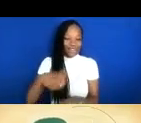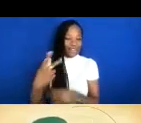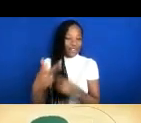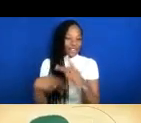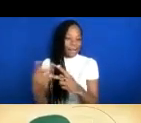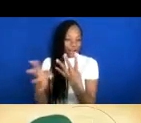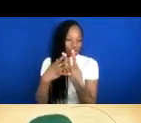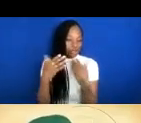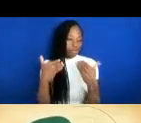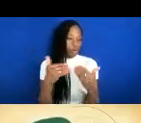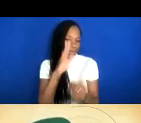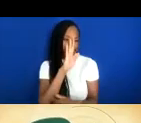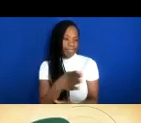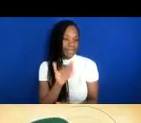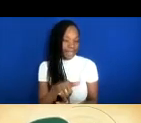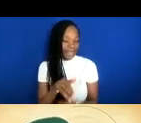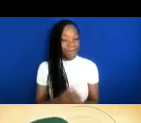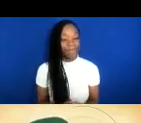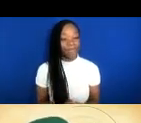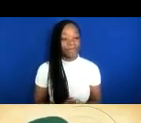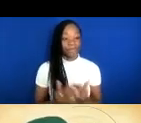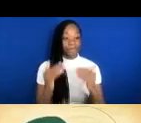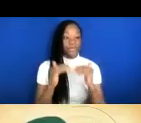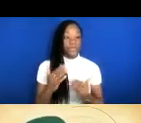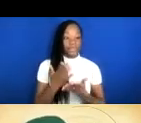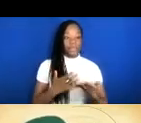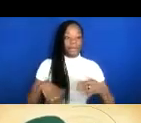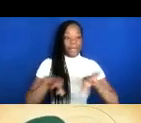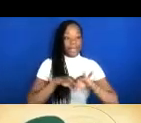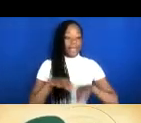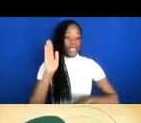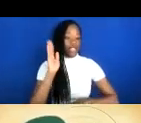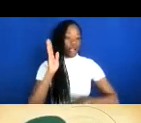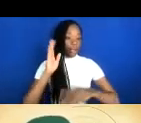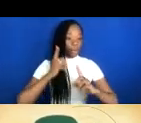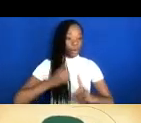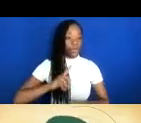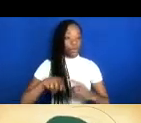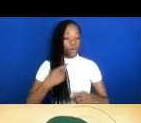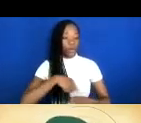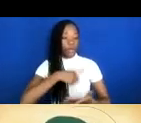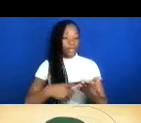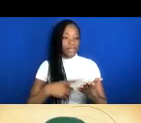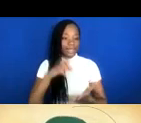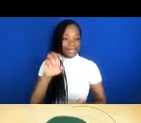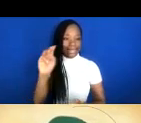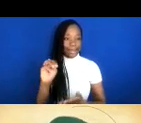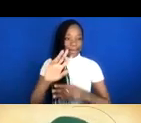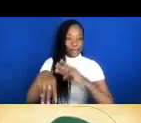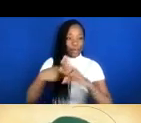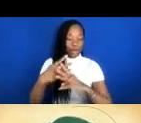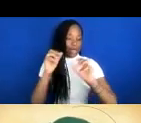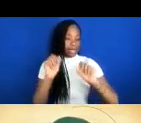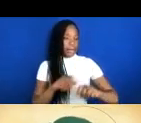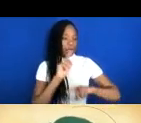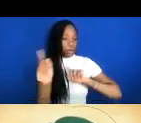These are some of the key talking points that we make sure that whenever we're talking about EM out in the world, whether it's a report, an article, an interview,